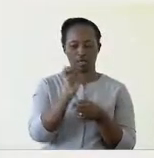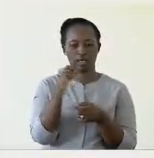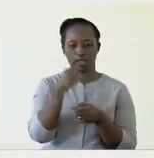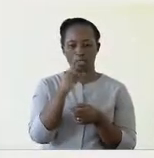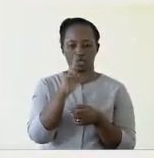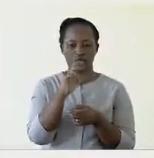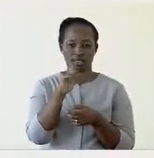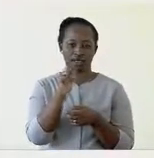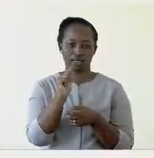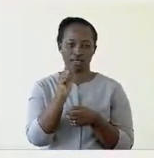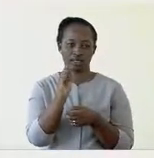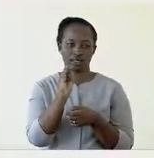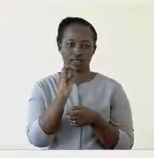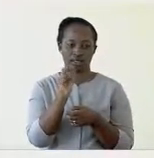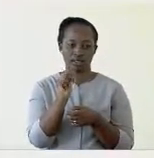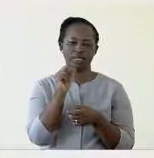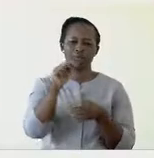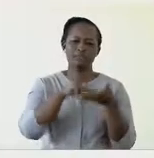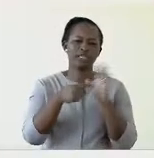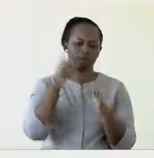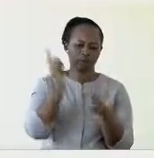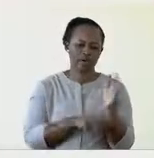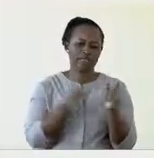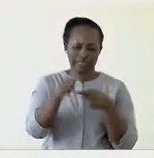it mean? That is regulating